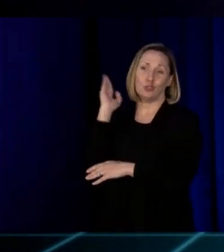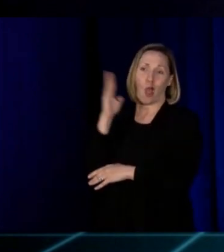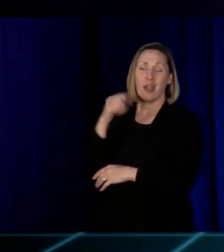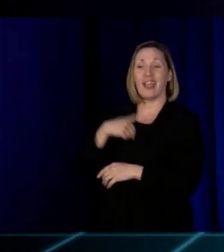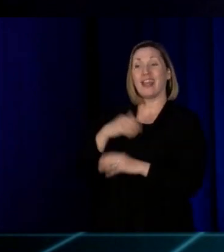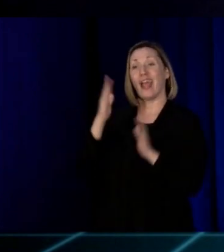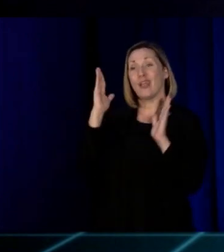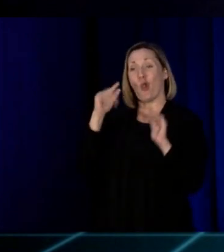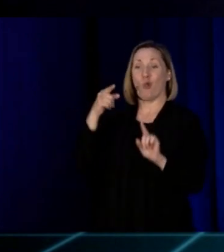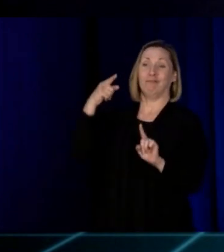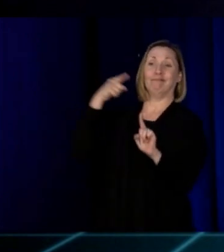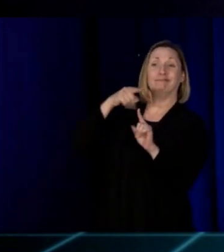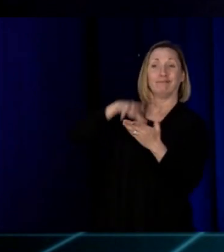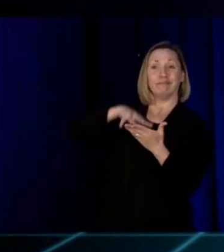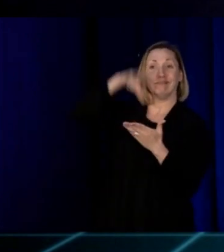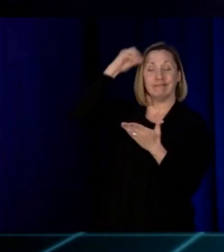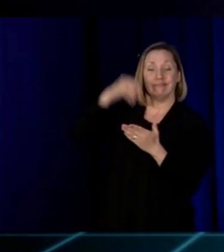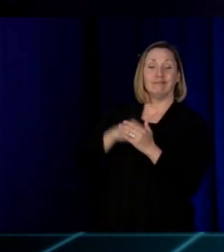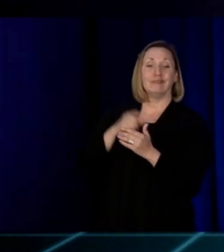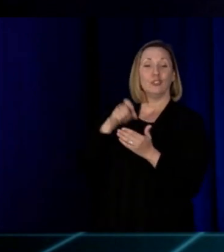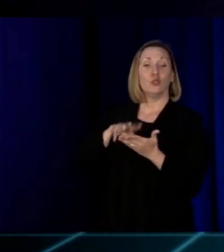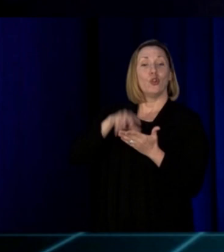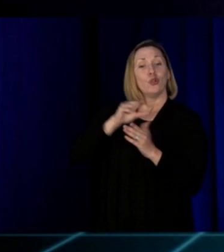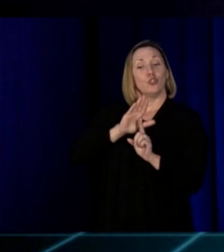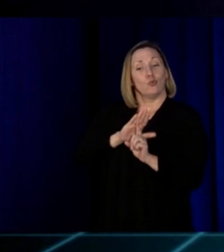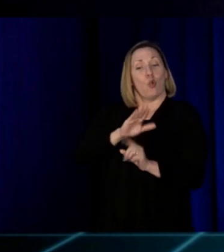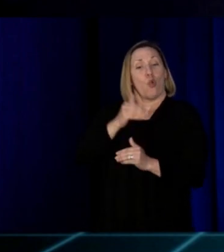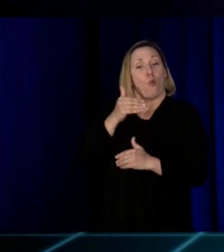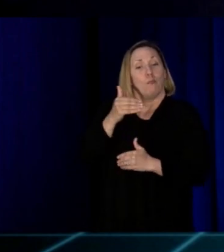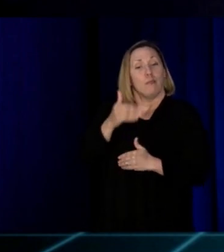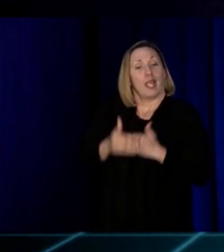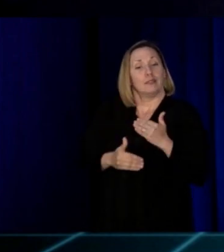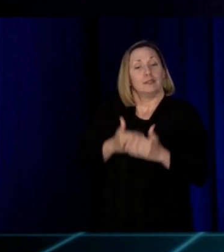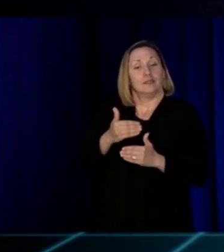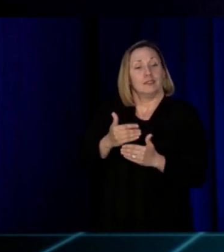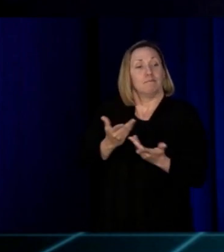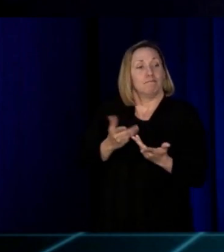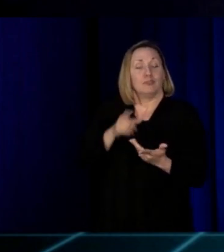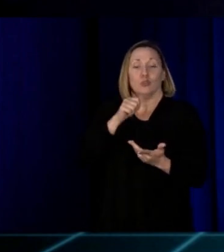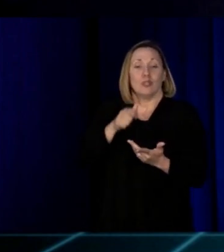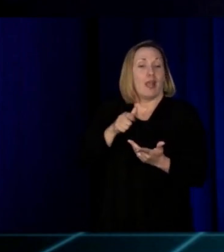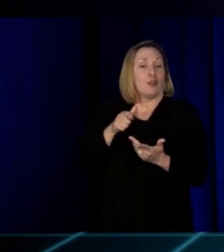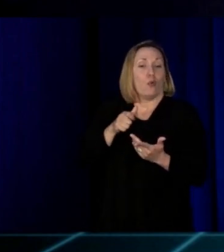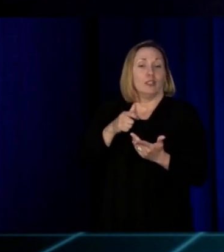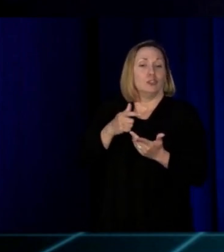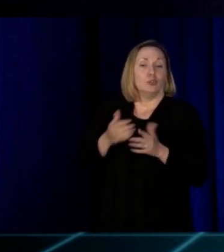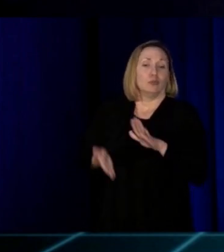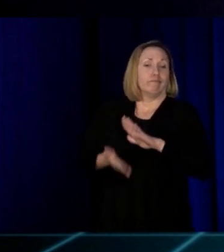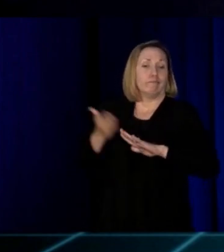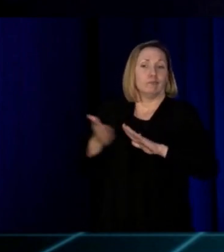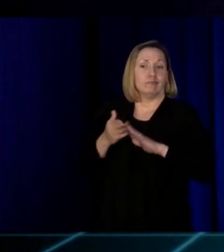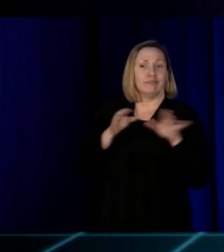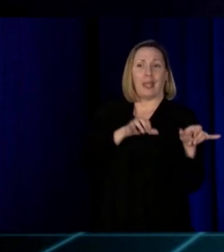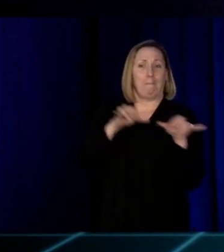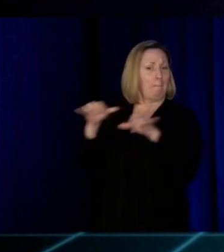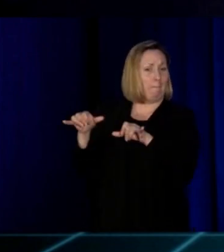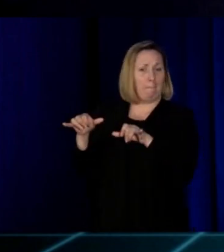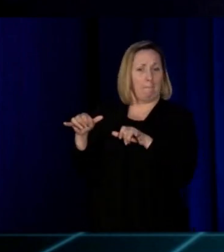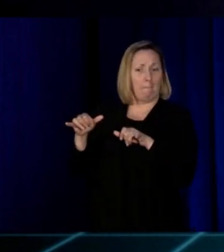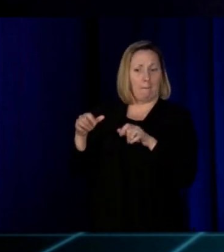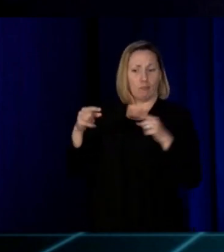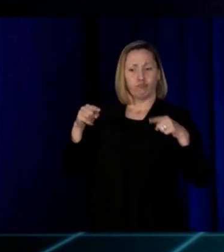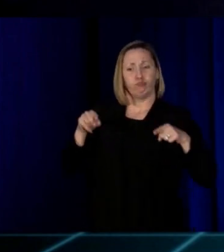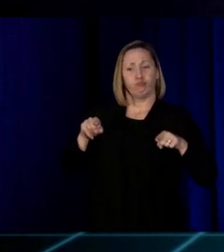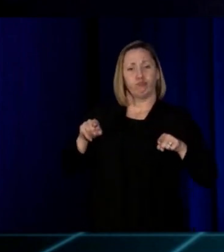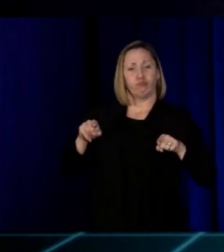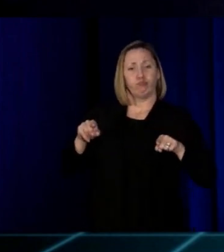realize that you should learn at your own pace, okay? You are not going to operate at the same capacity as the